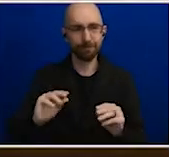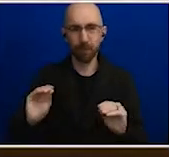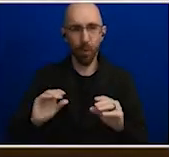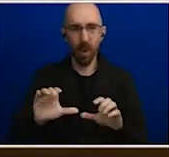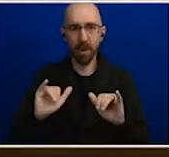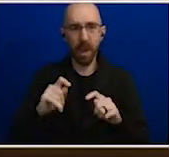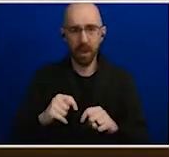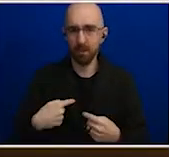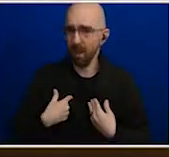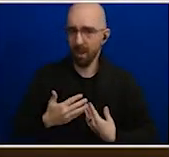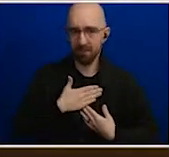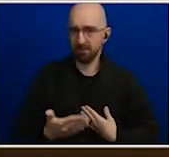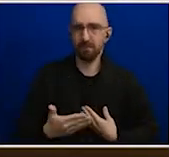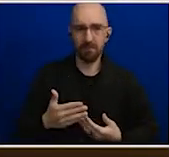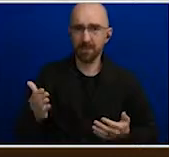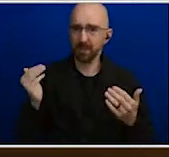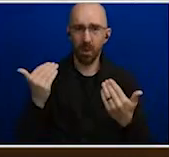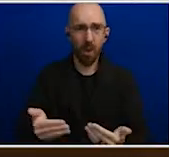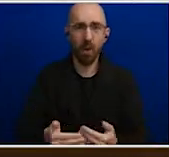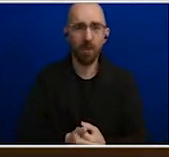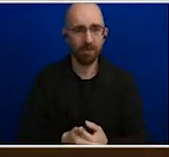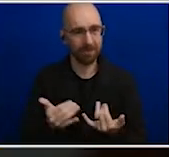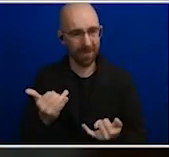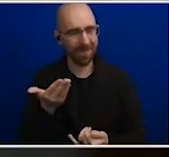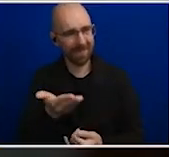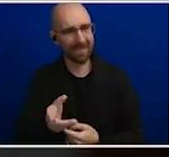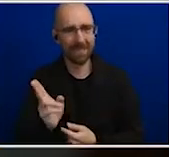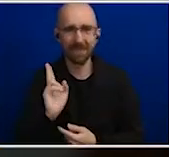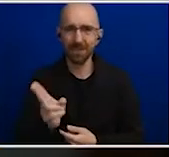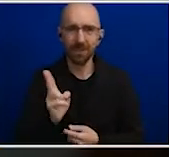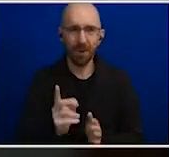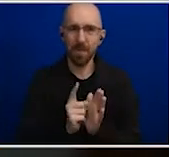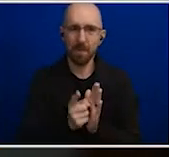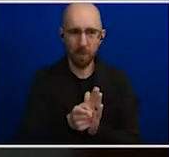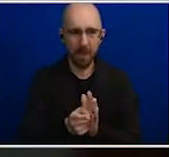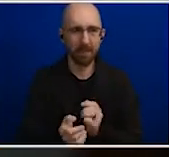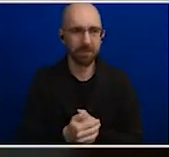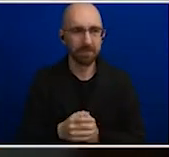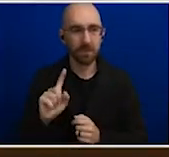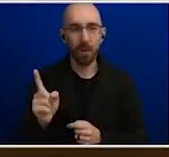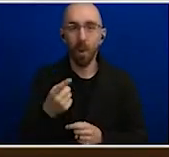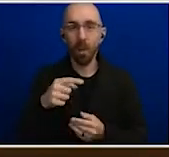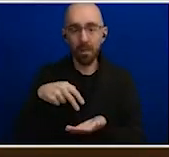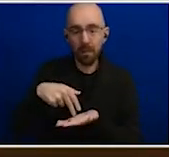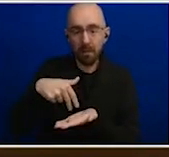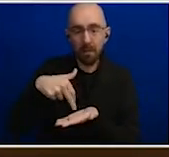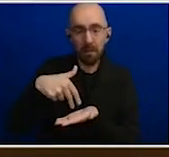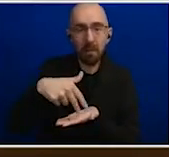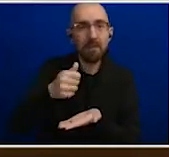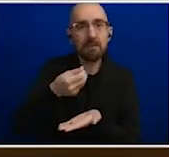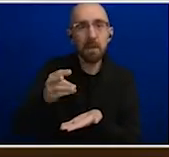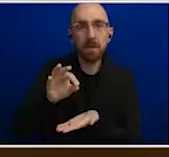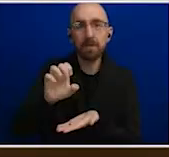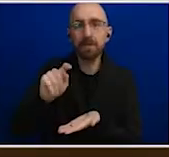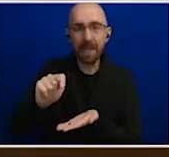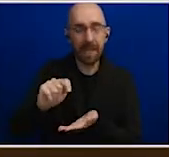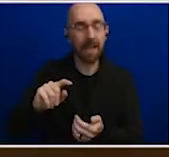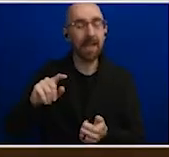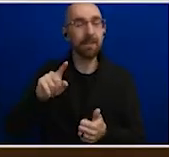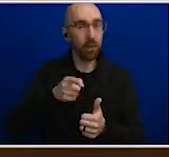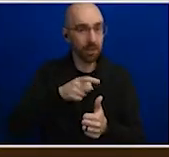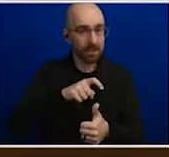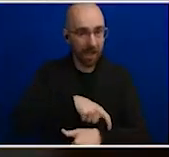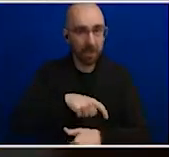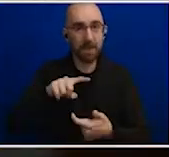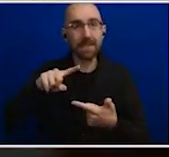go. Which brings us to this historic moment. He only made it a few feet the first time. The second time, he made it all the way down